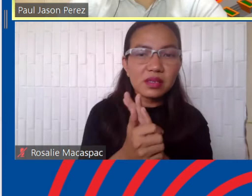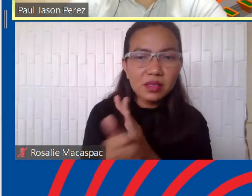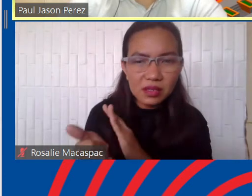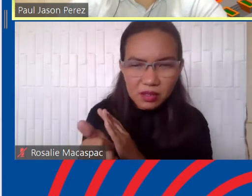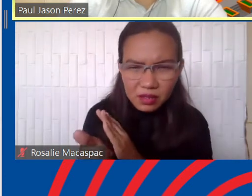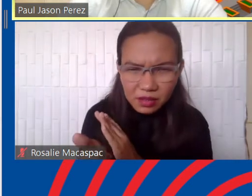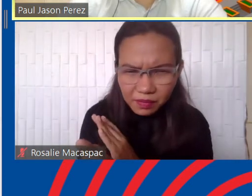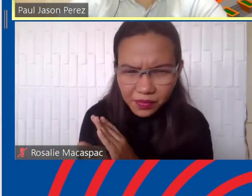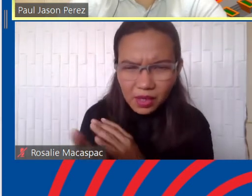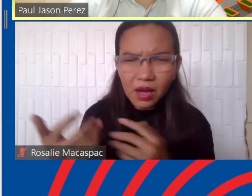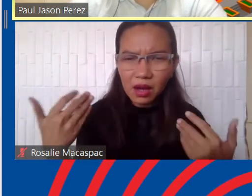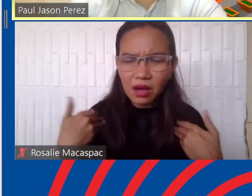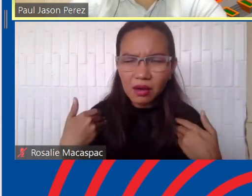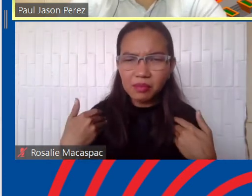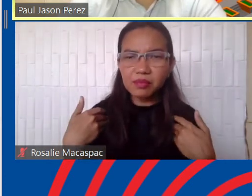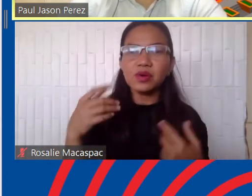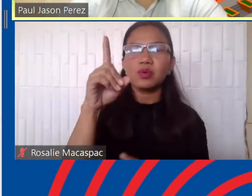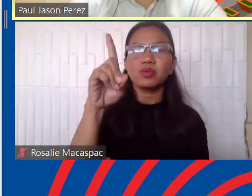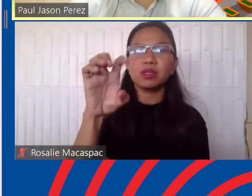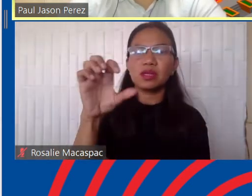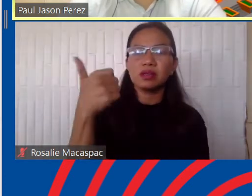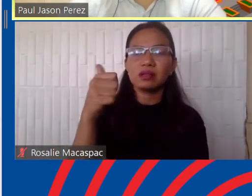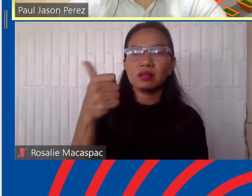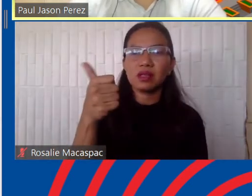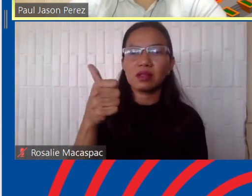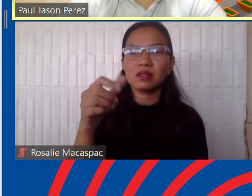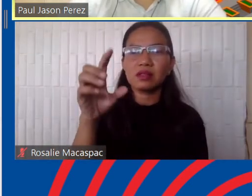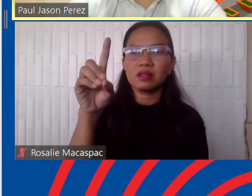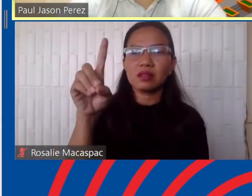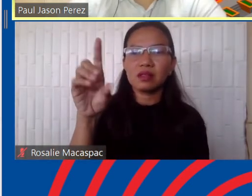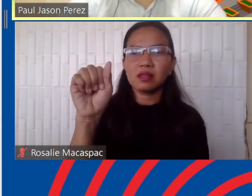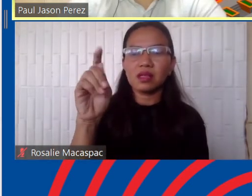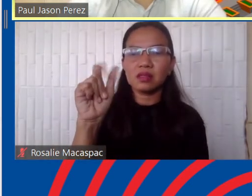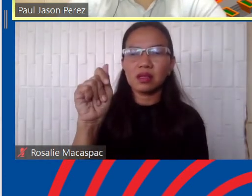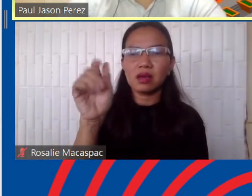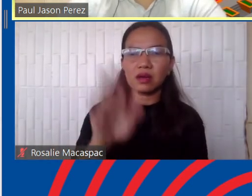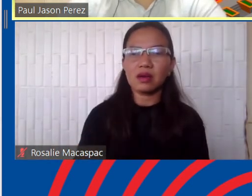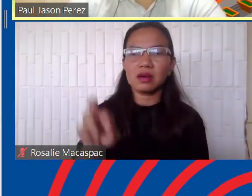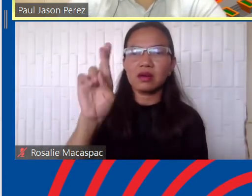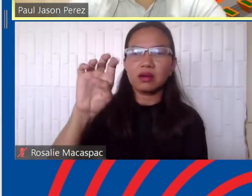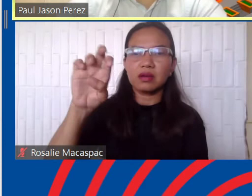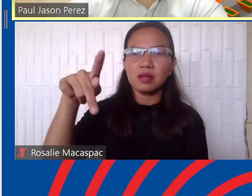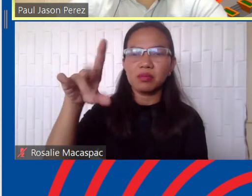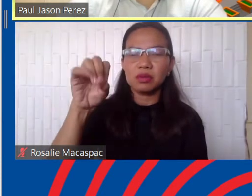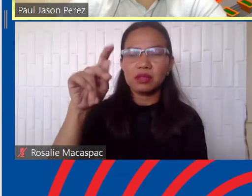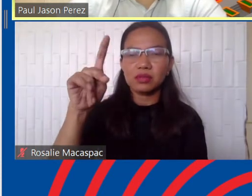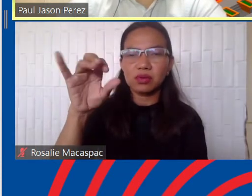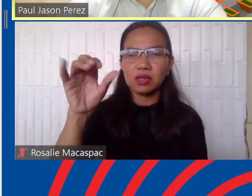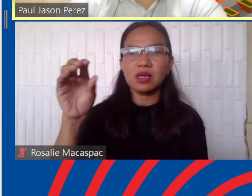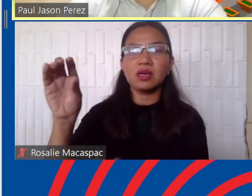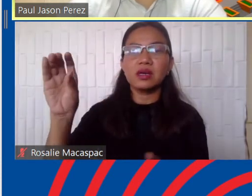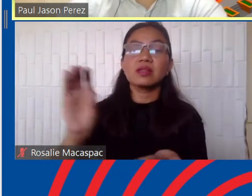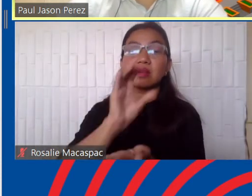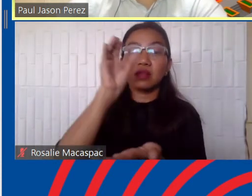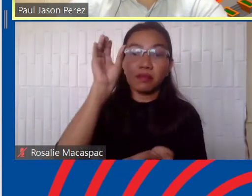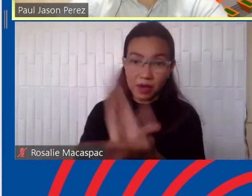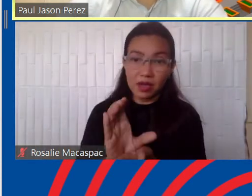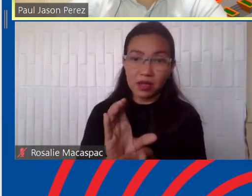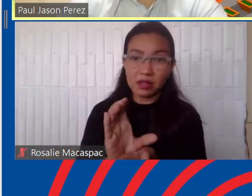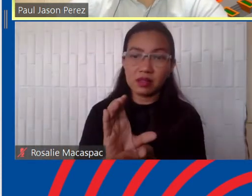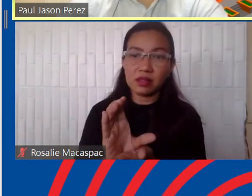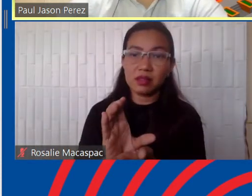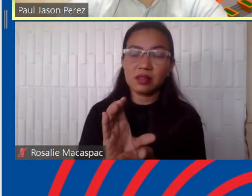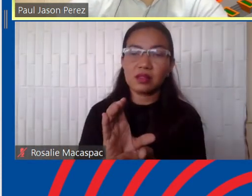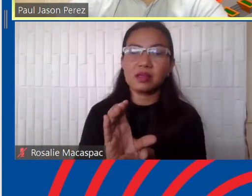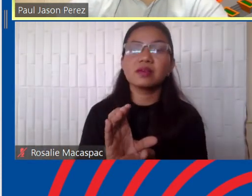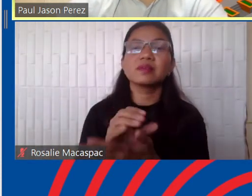of 110 data repositories that are certified by the Core Trust Seal.